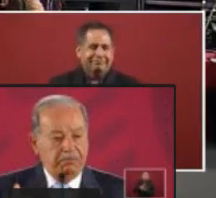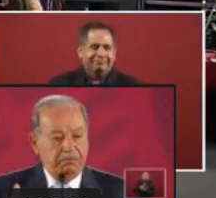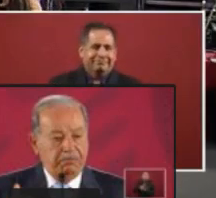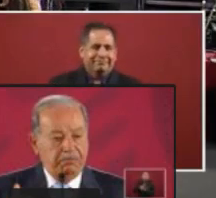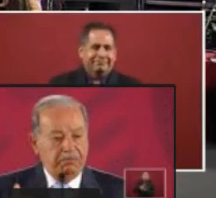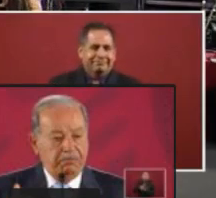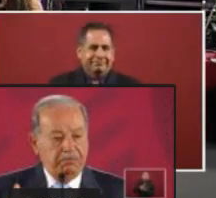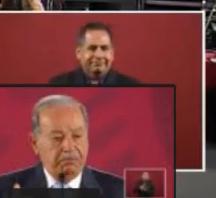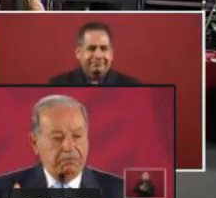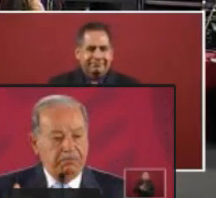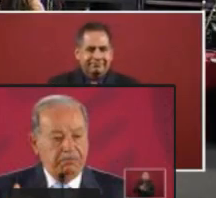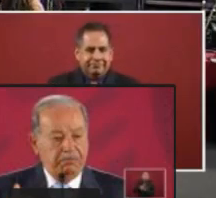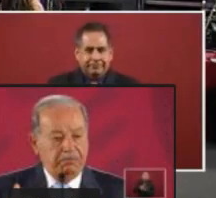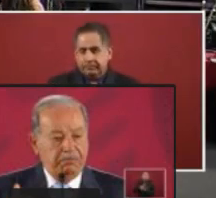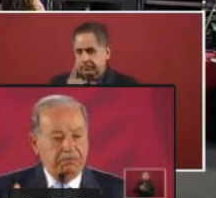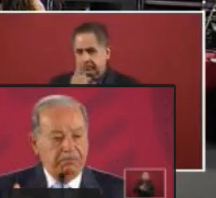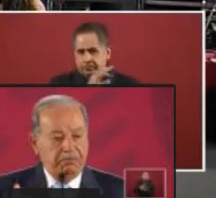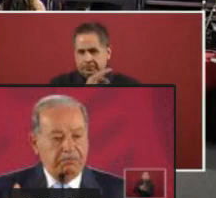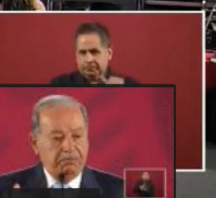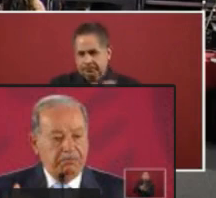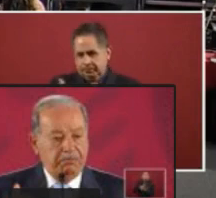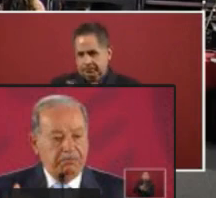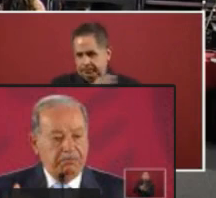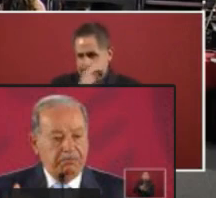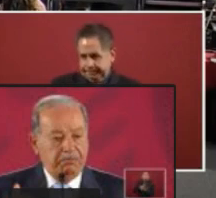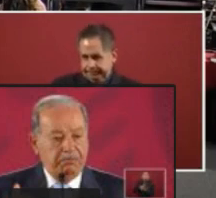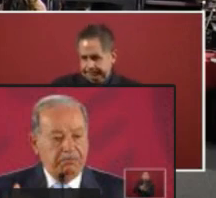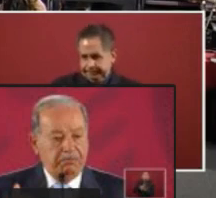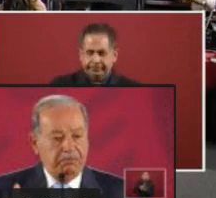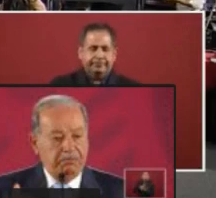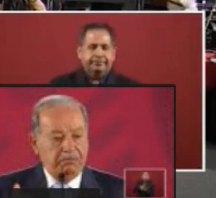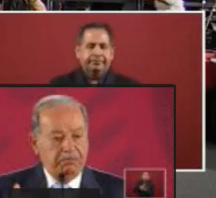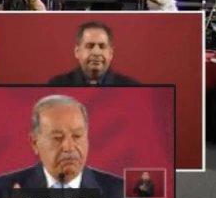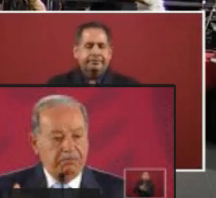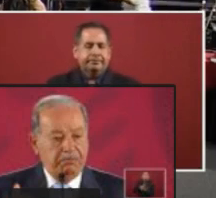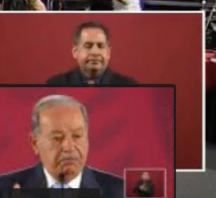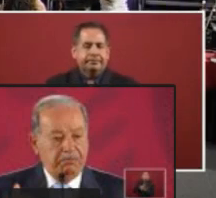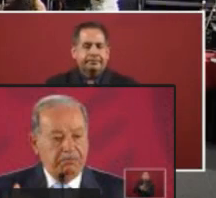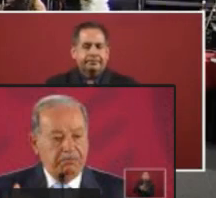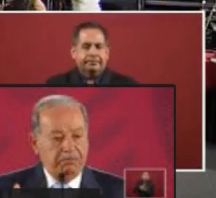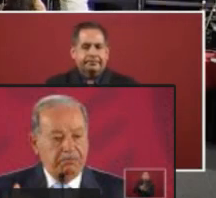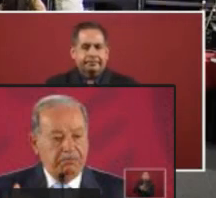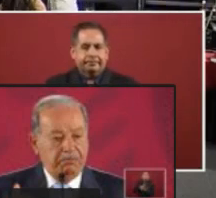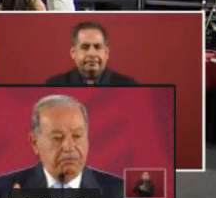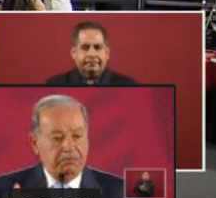So he wanted to clarify that. One more question and they're done.